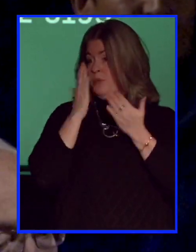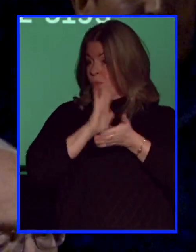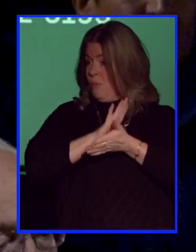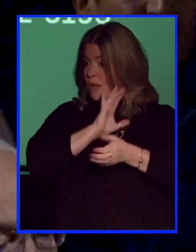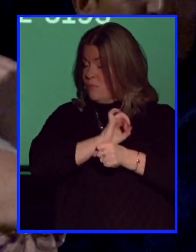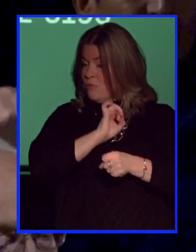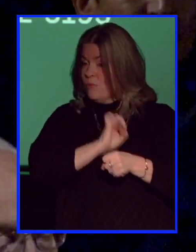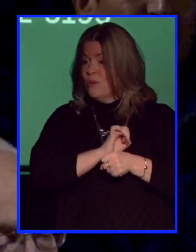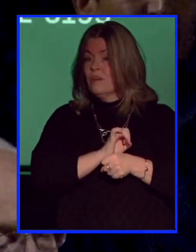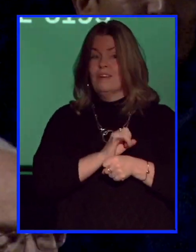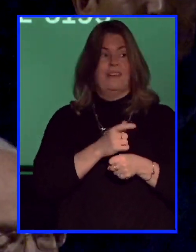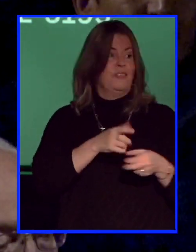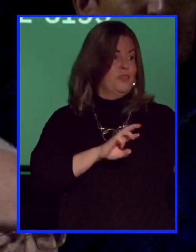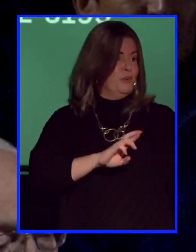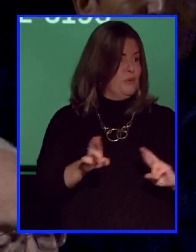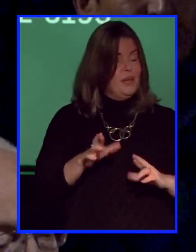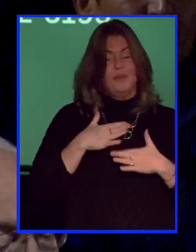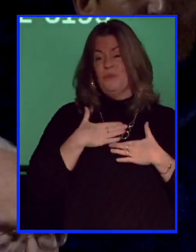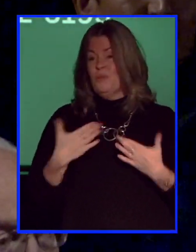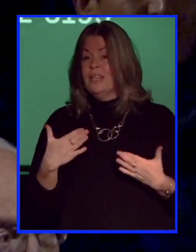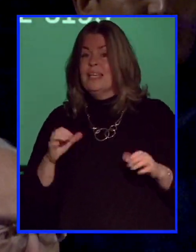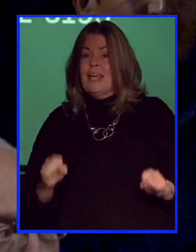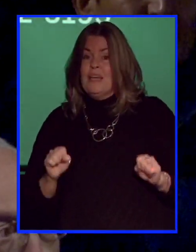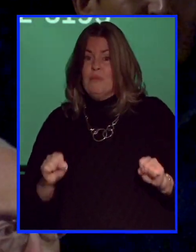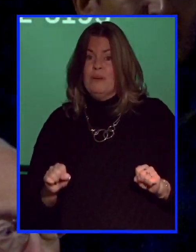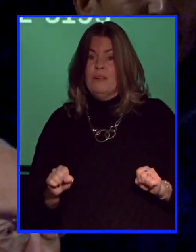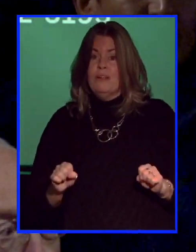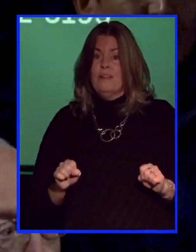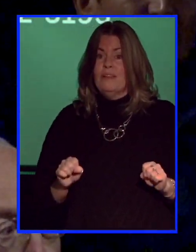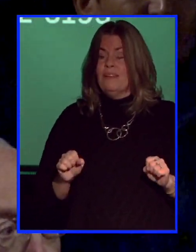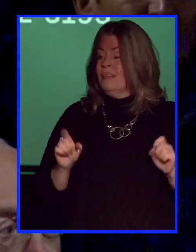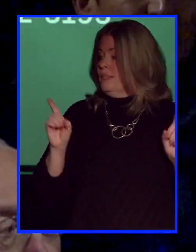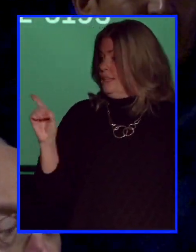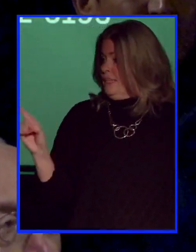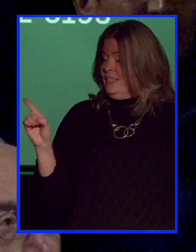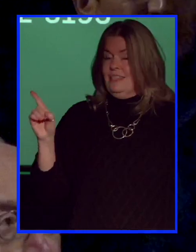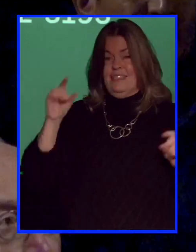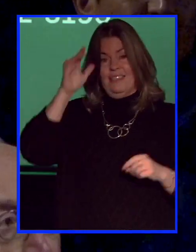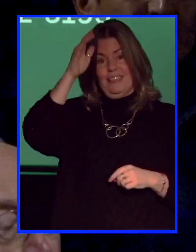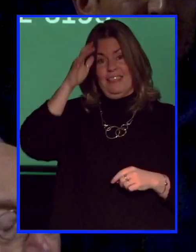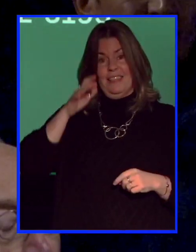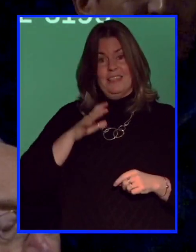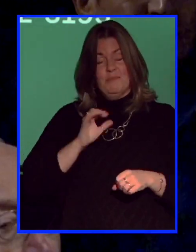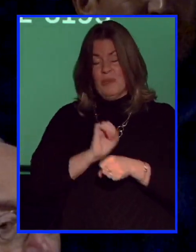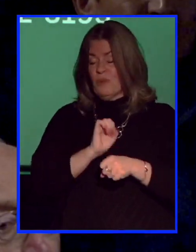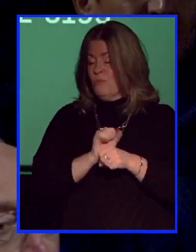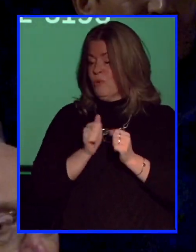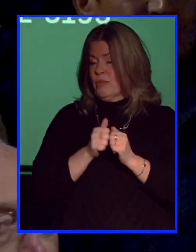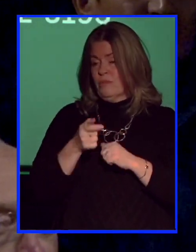able. These gentlemen are working with them every day, but they have